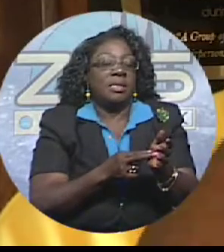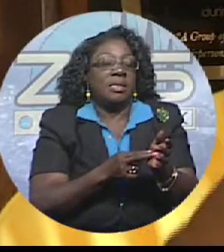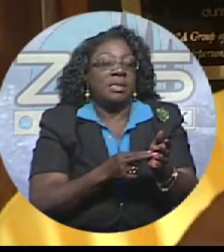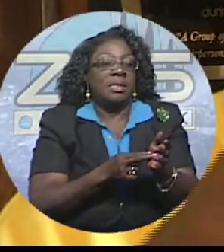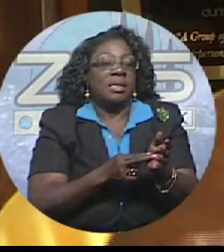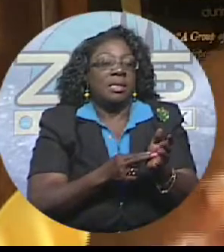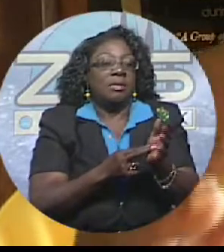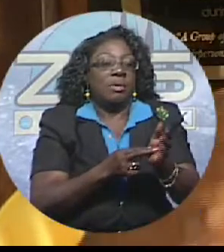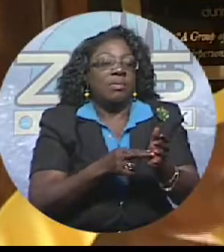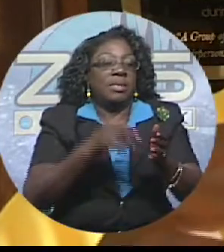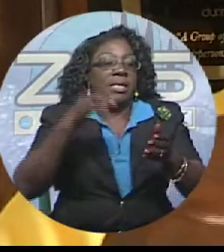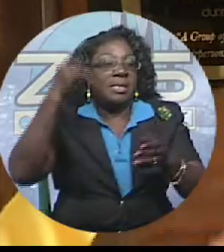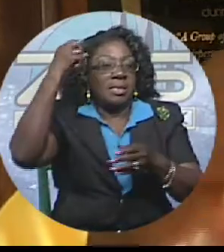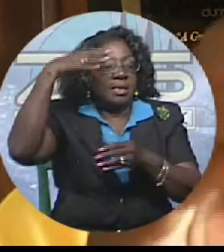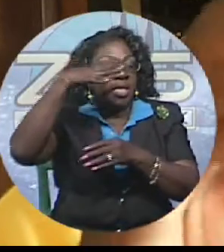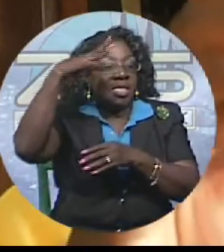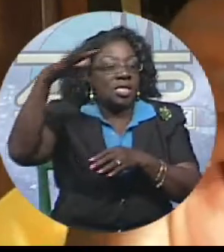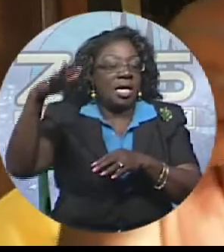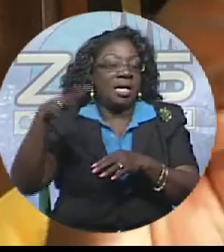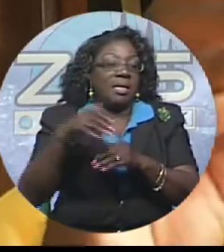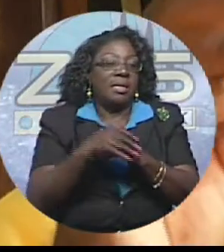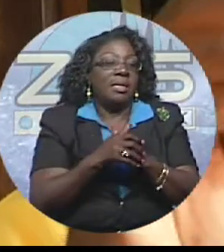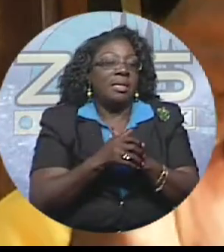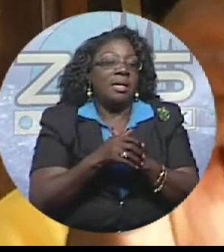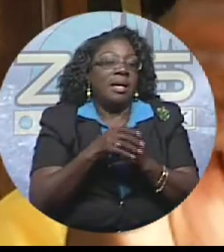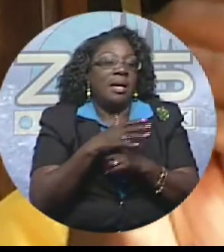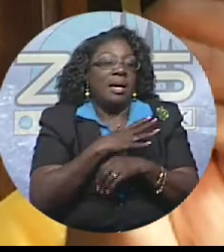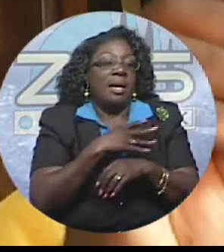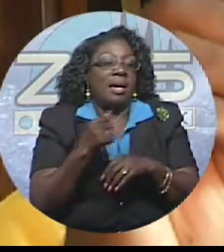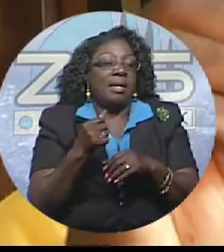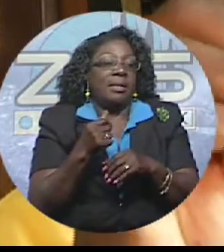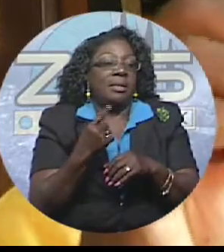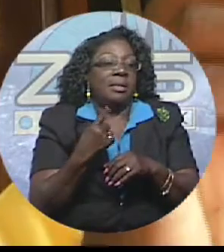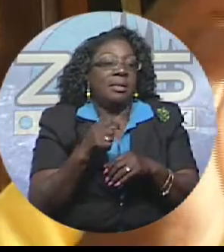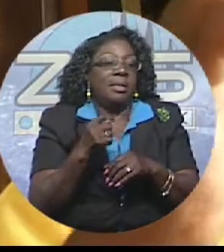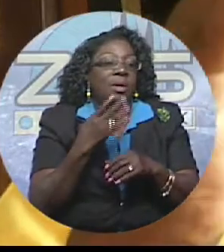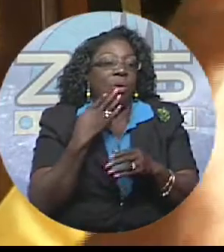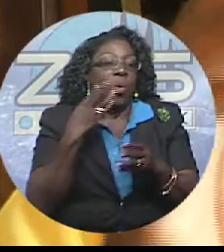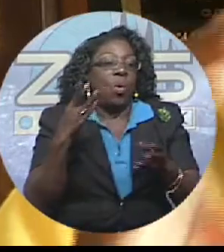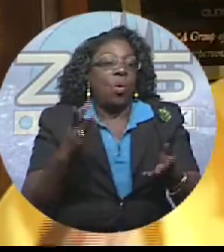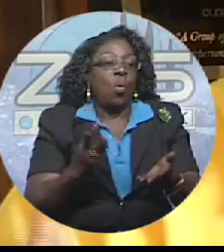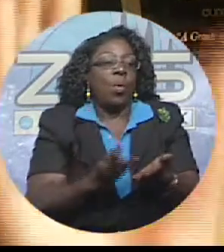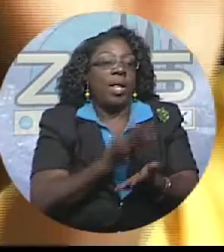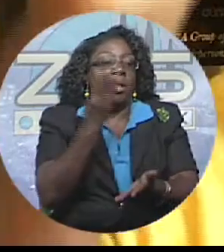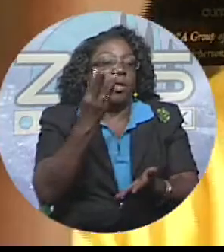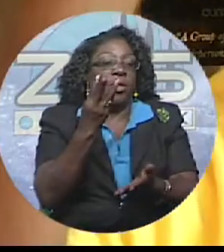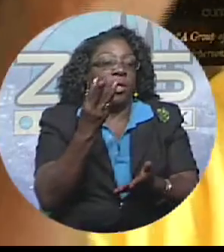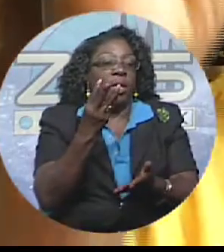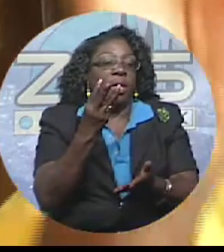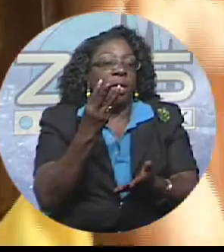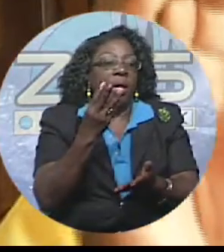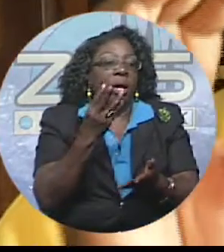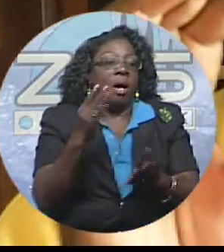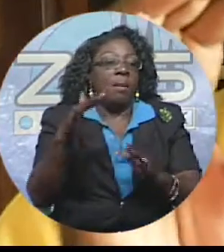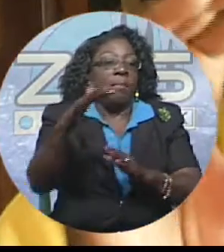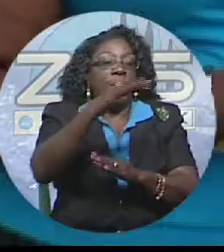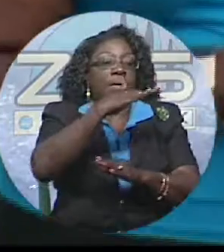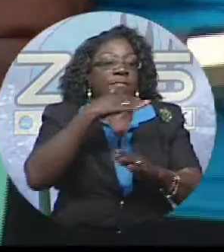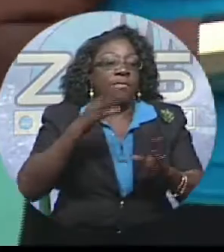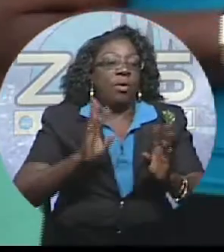the sunshine, the brightness, the wealth of the above the